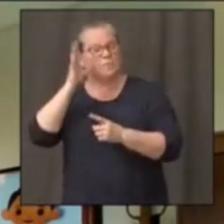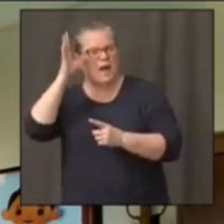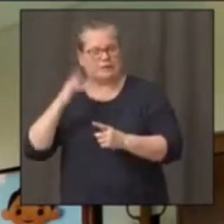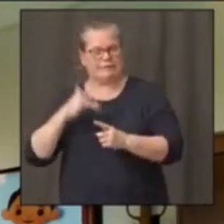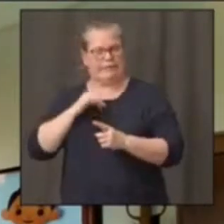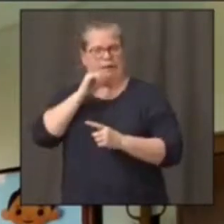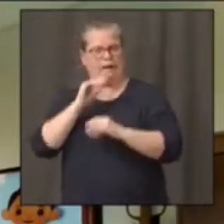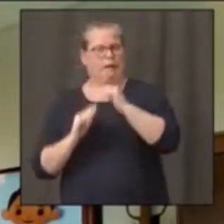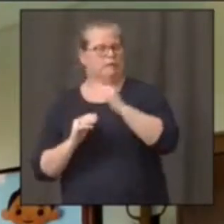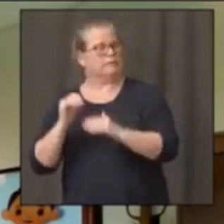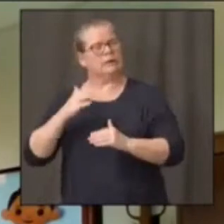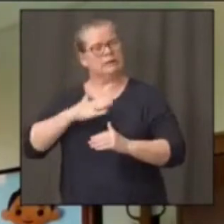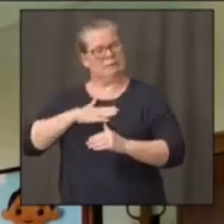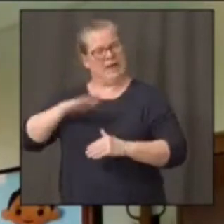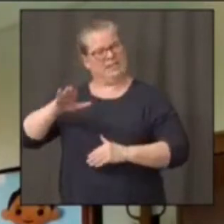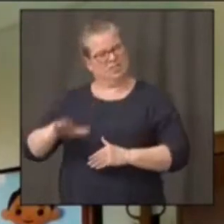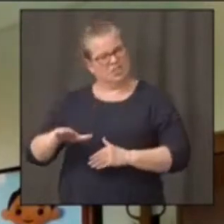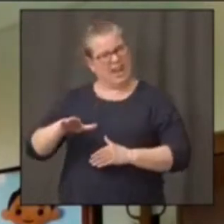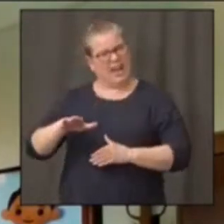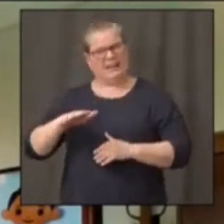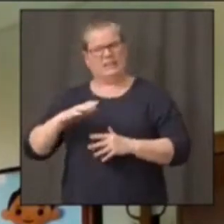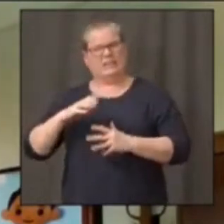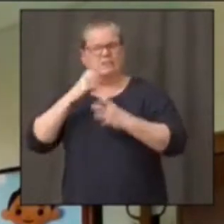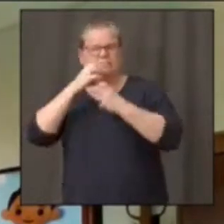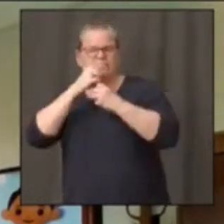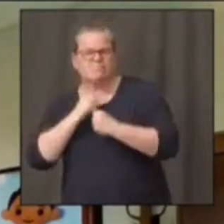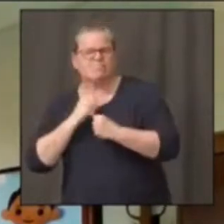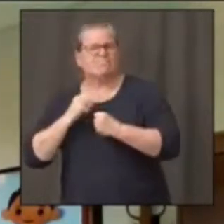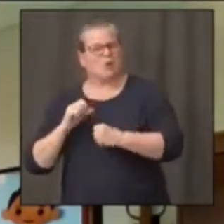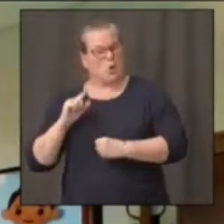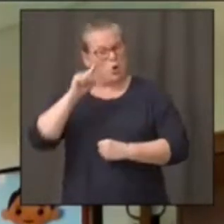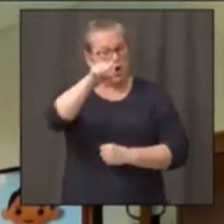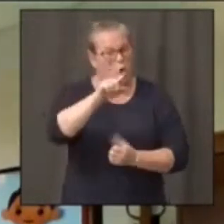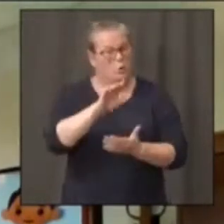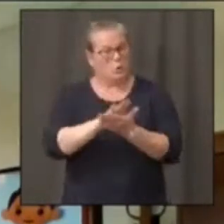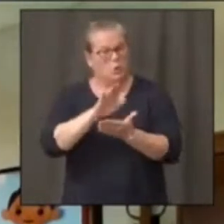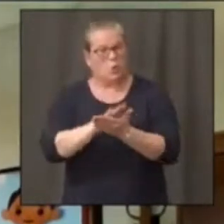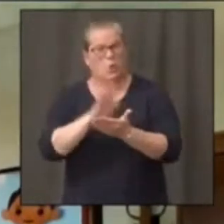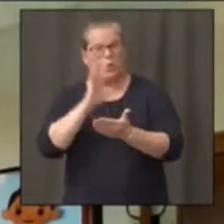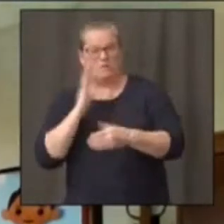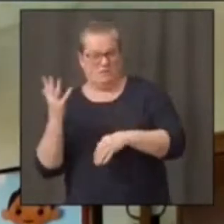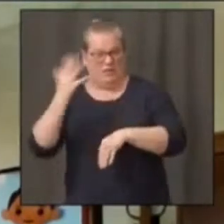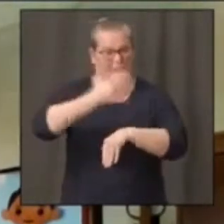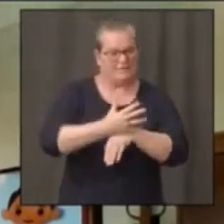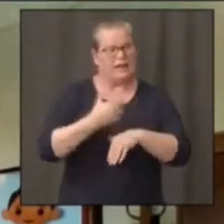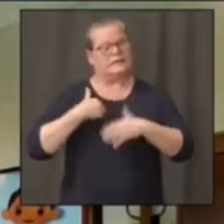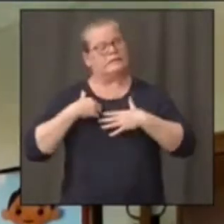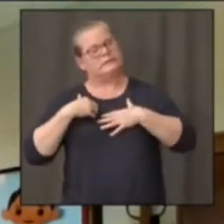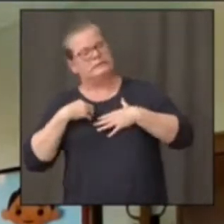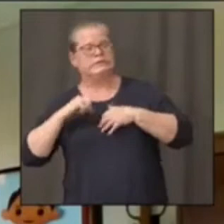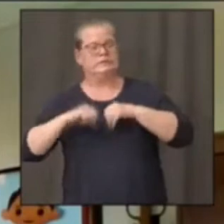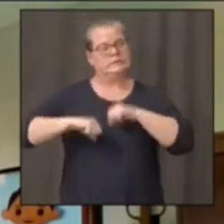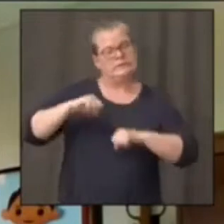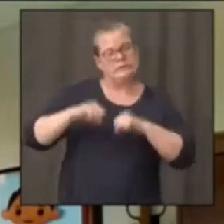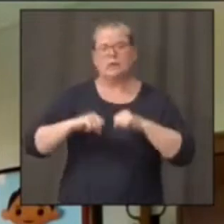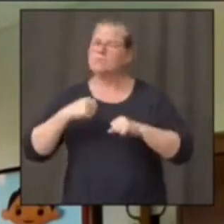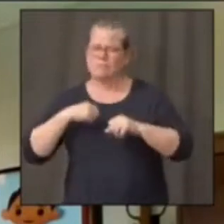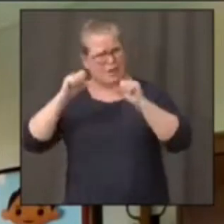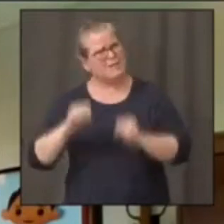operation, there is that hybrid option for families to keep their children learning from home, and we're working on that. There's the